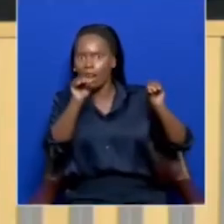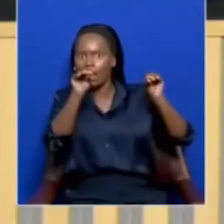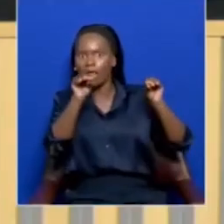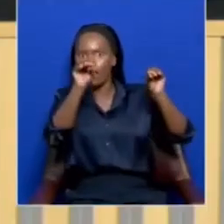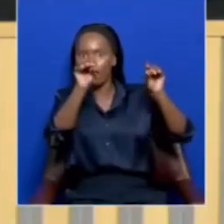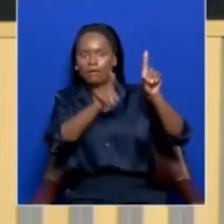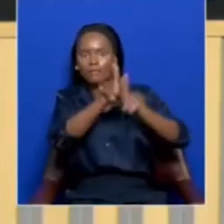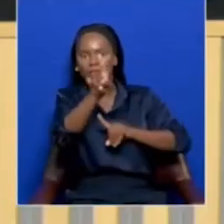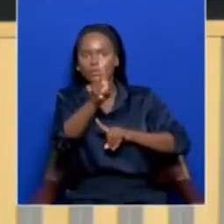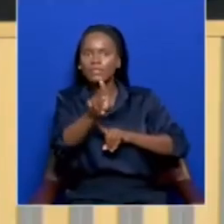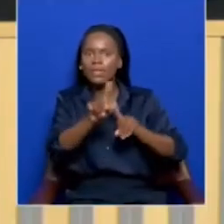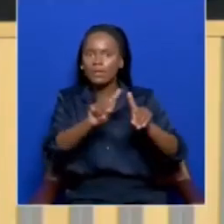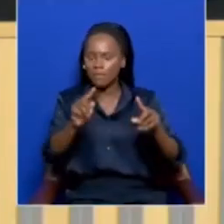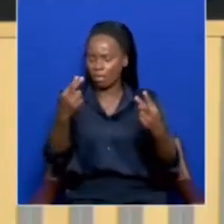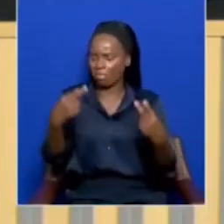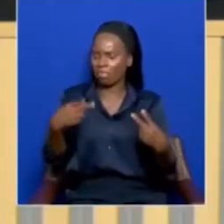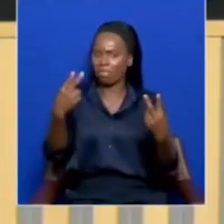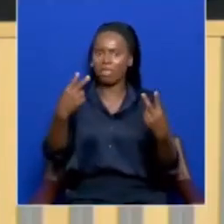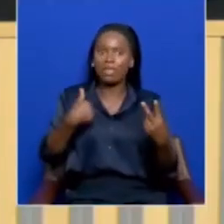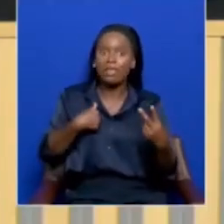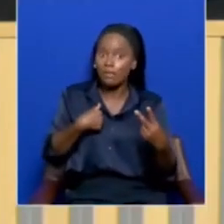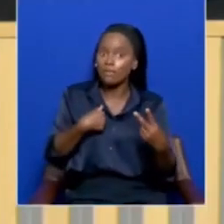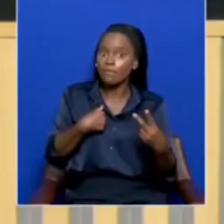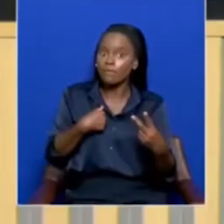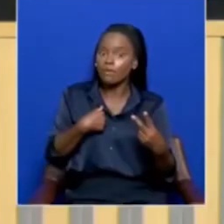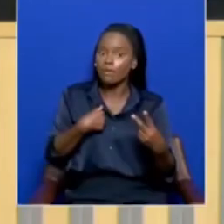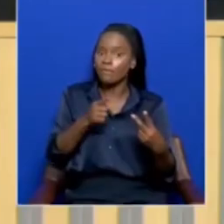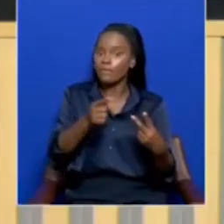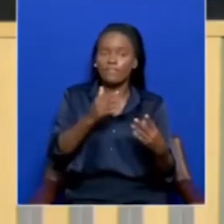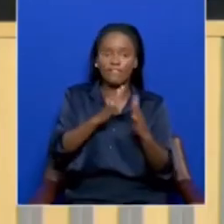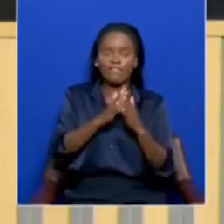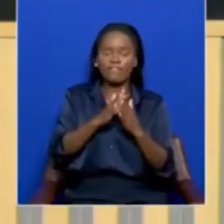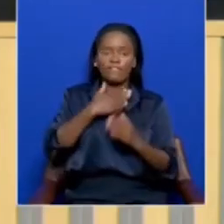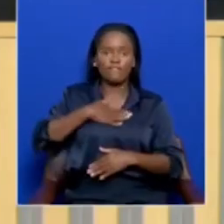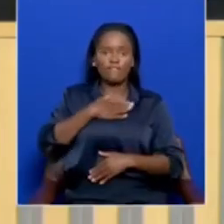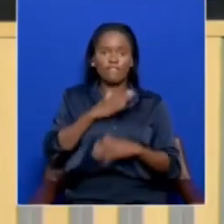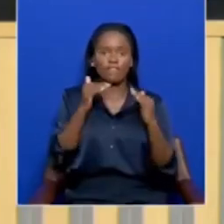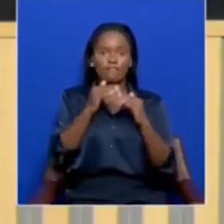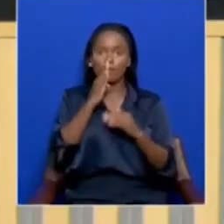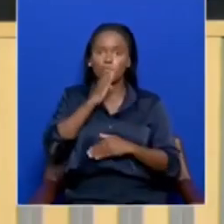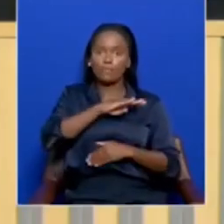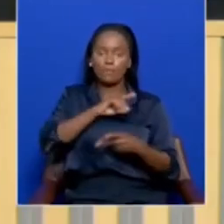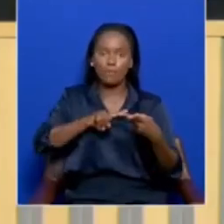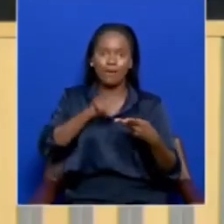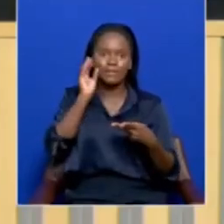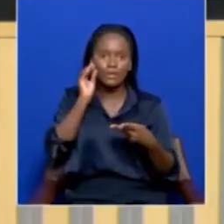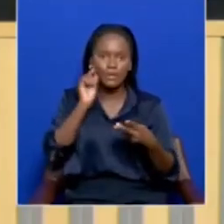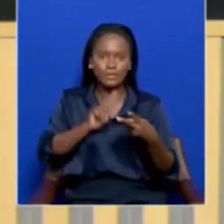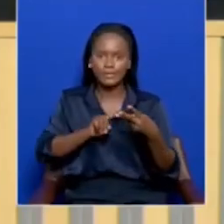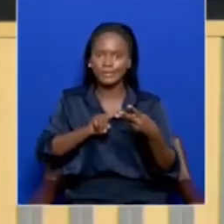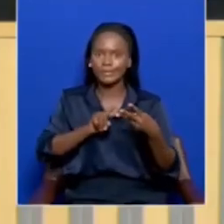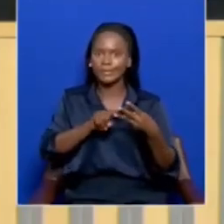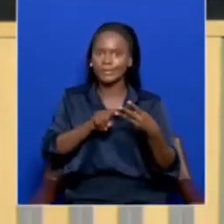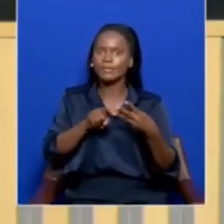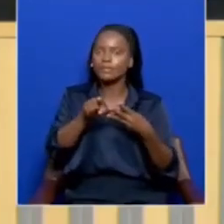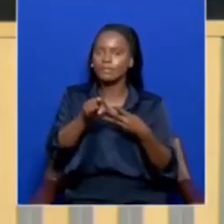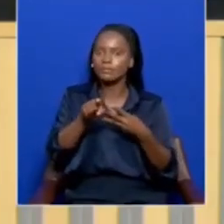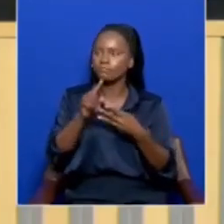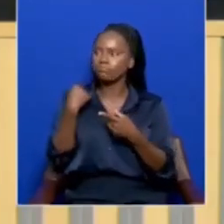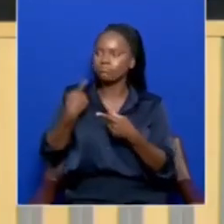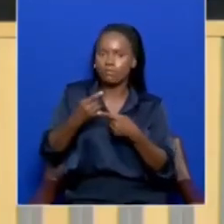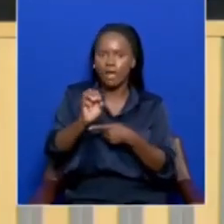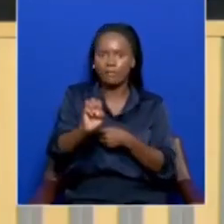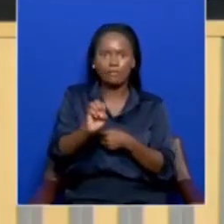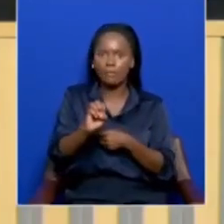with my experience and my contribution. The minister then informed me that